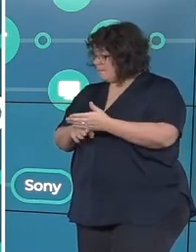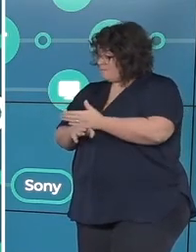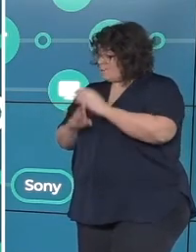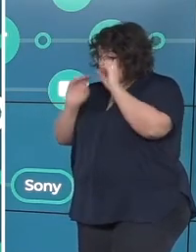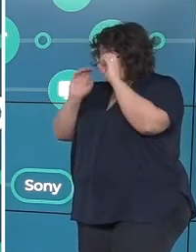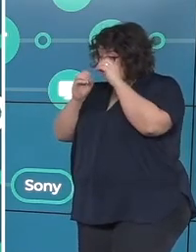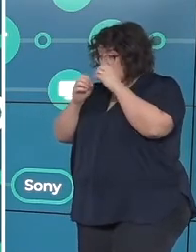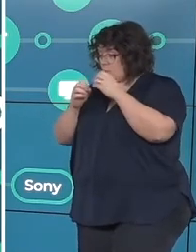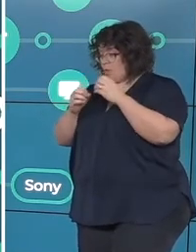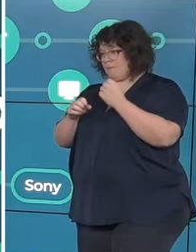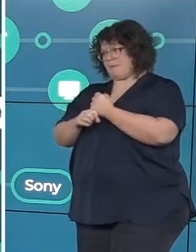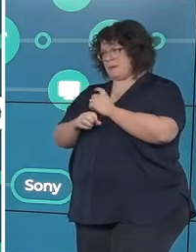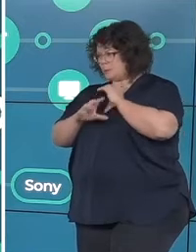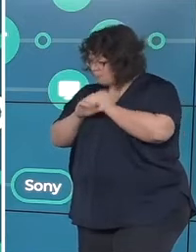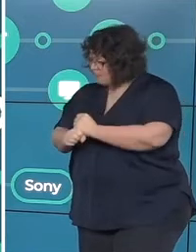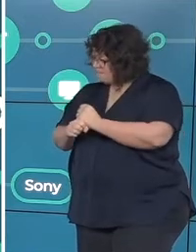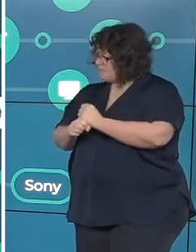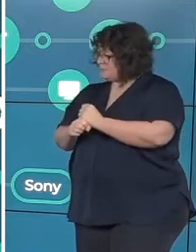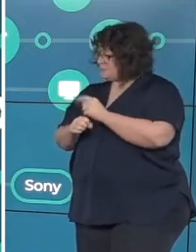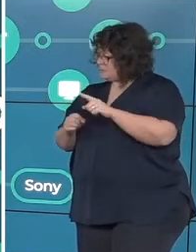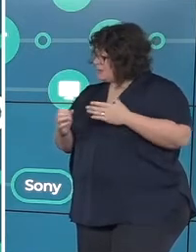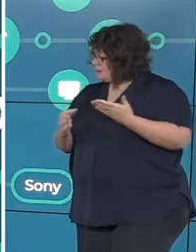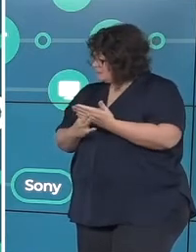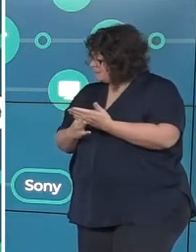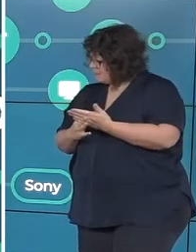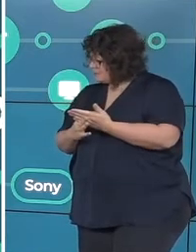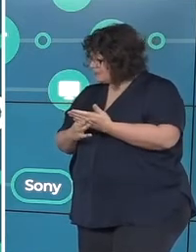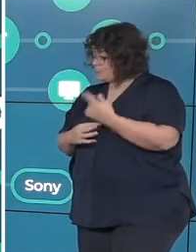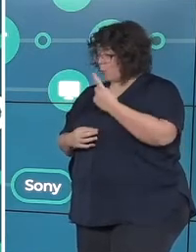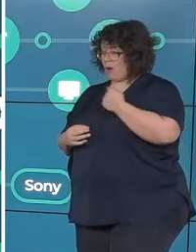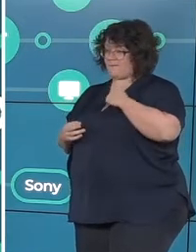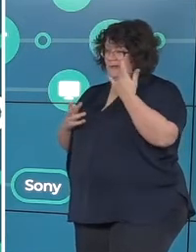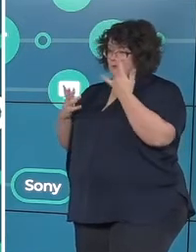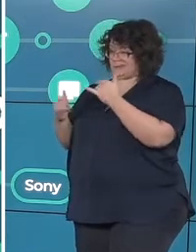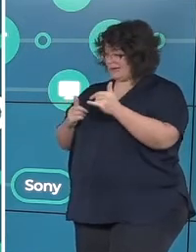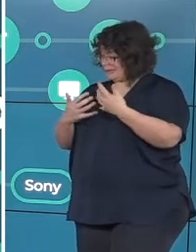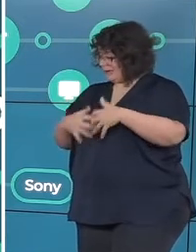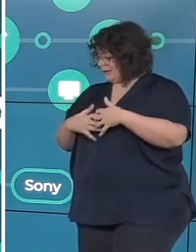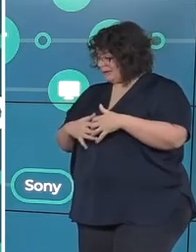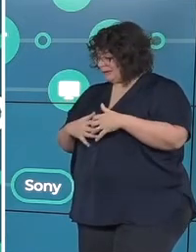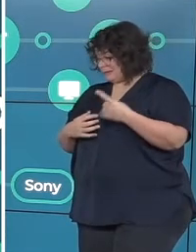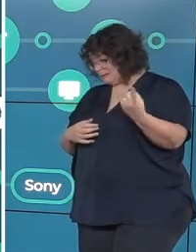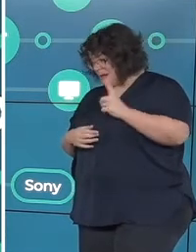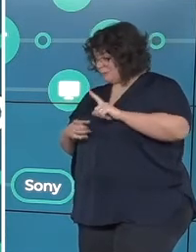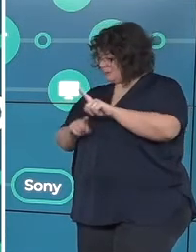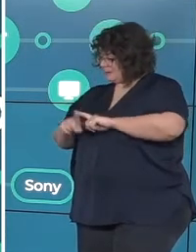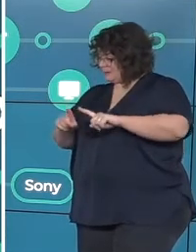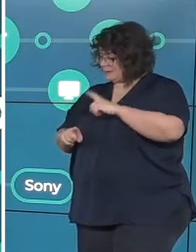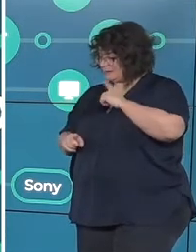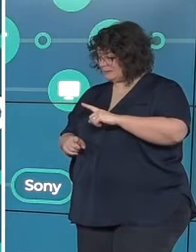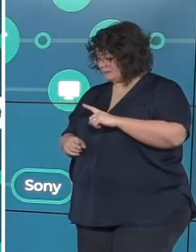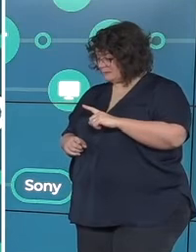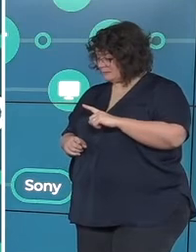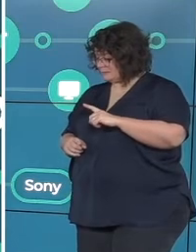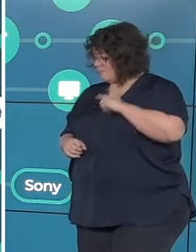voiceover. Yes, voiceover. And I heard button, button, button, button. I said, what's that? And she said, this is Play Music for